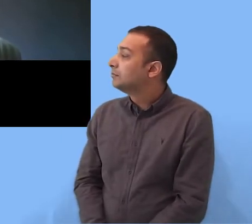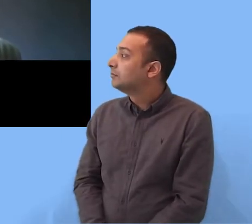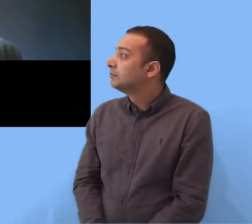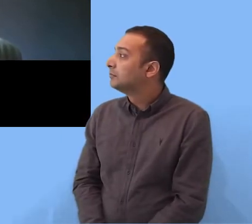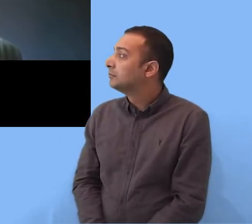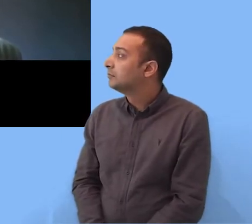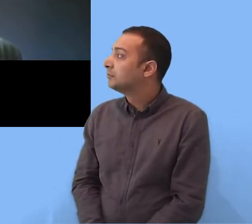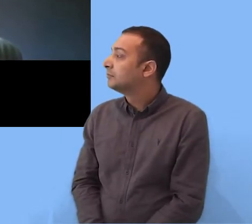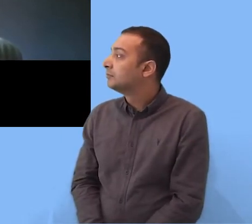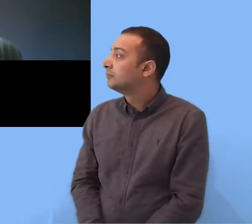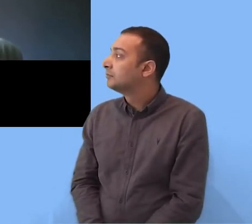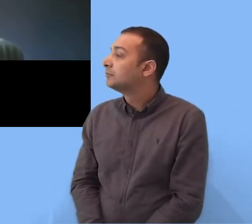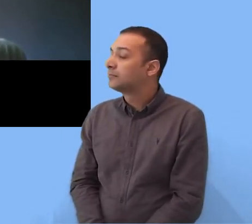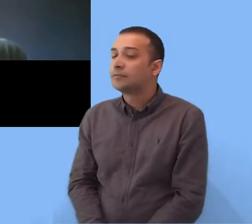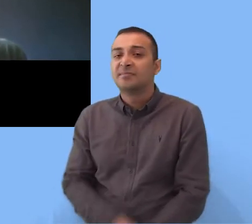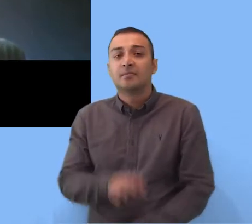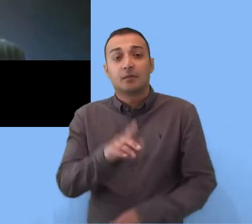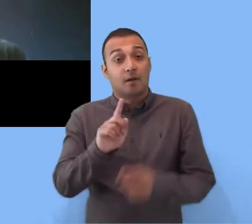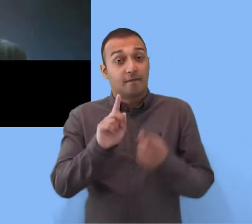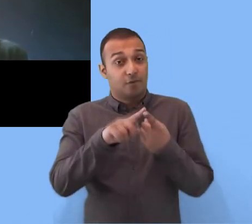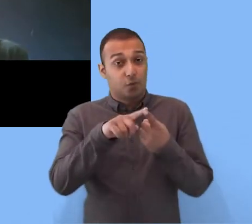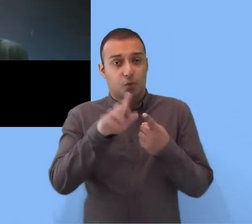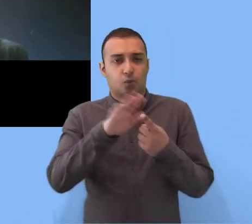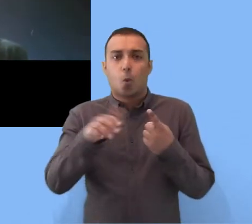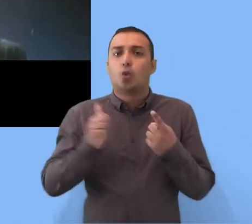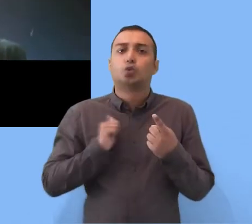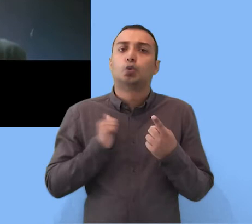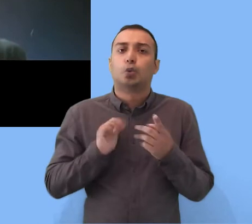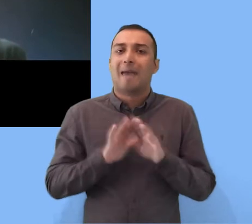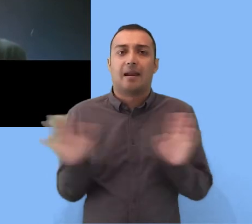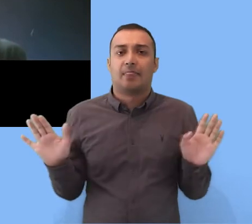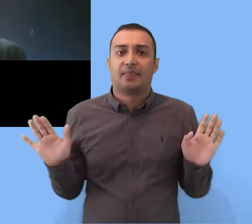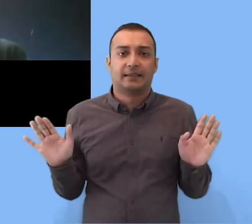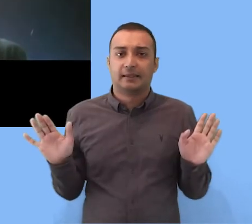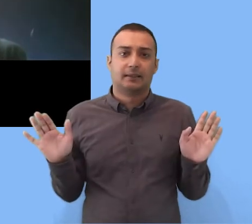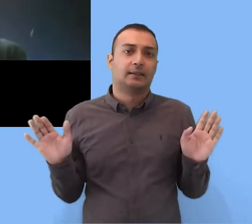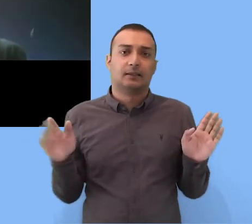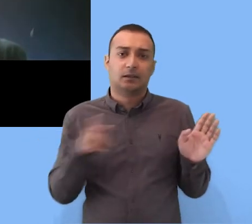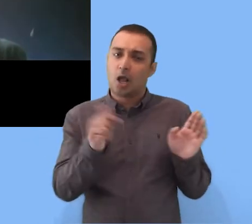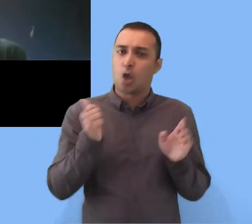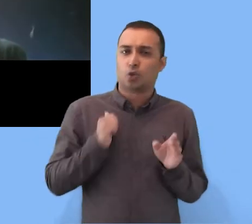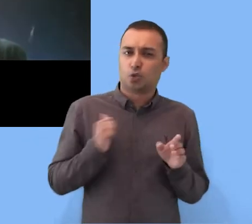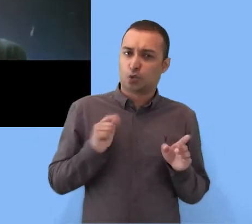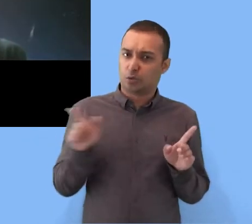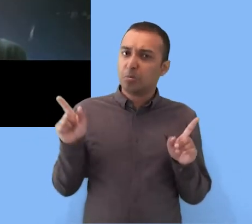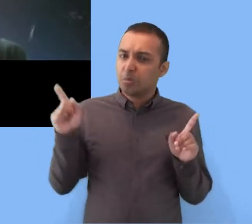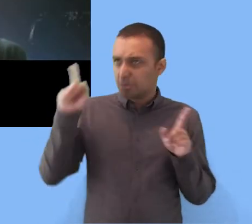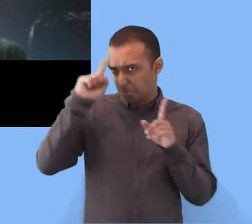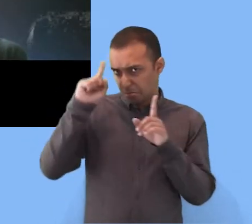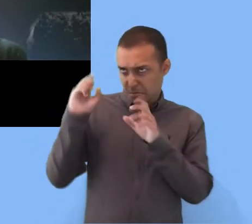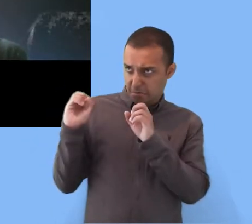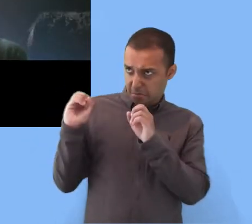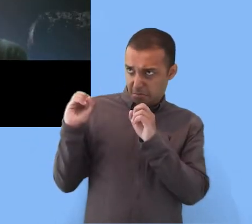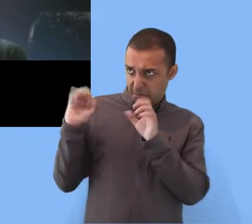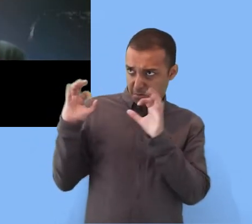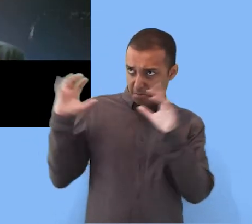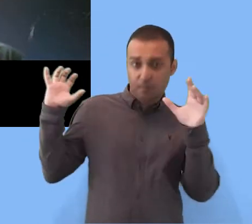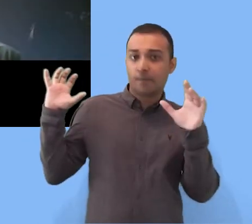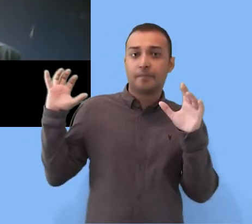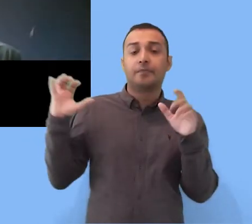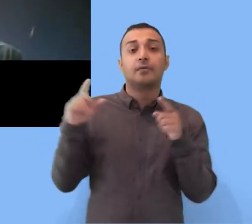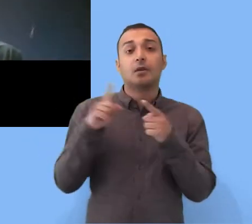thing. And create events that that will encourage the other parent to come